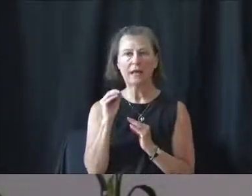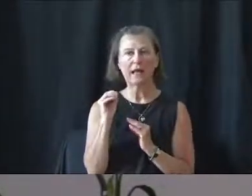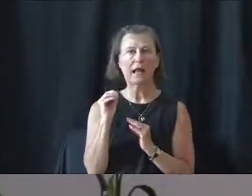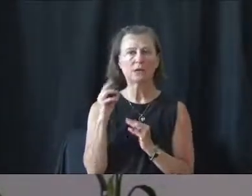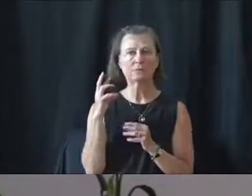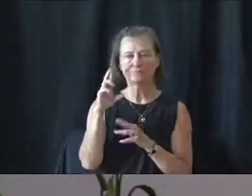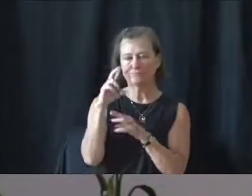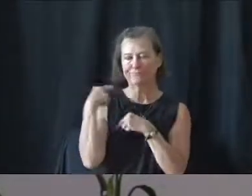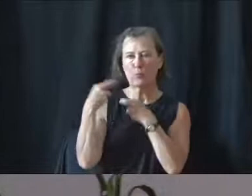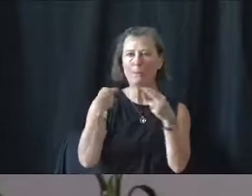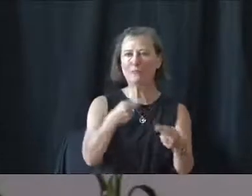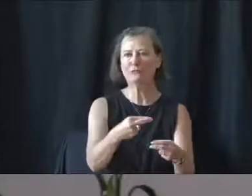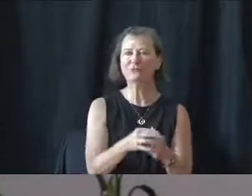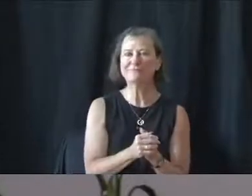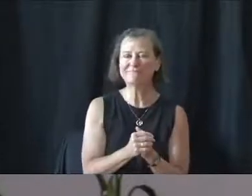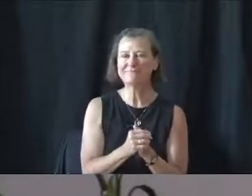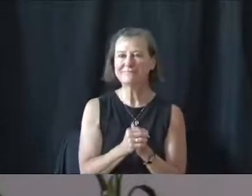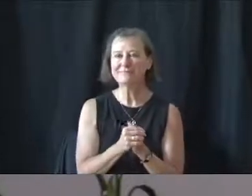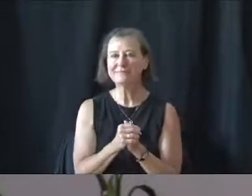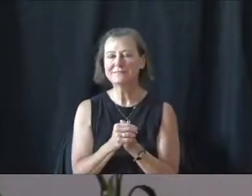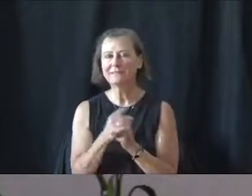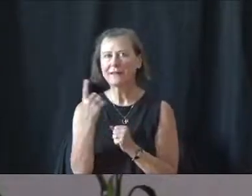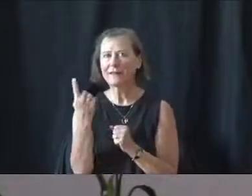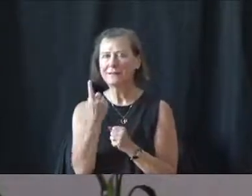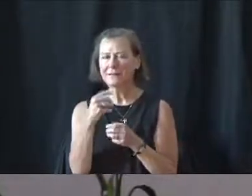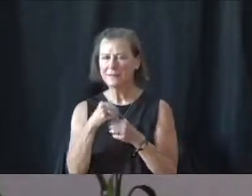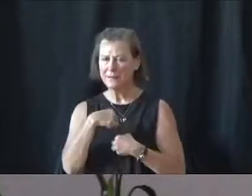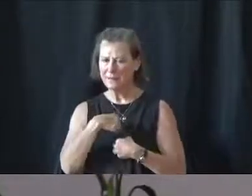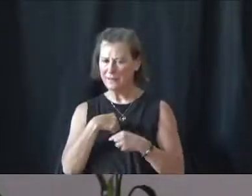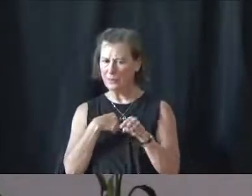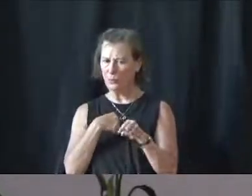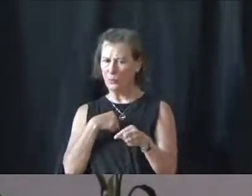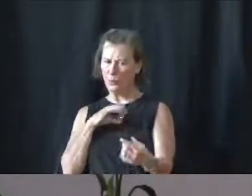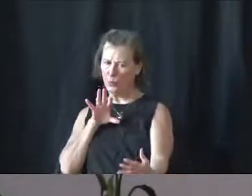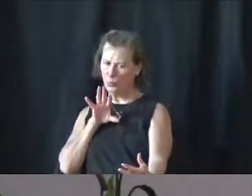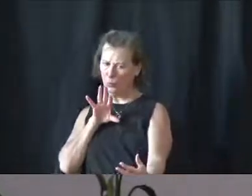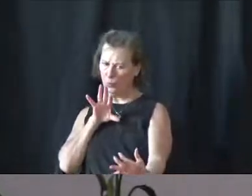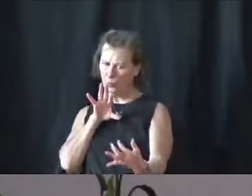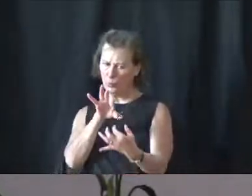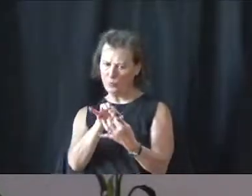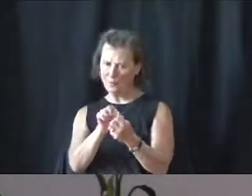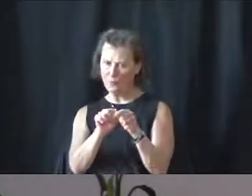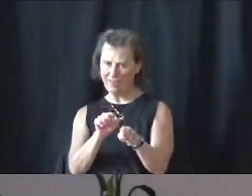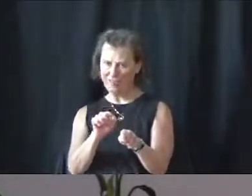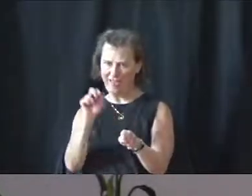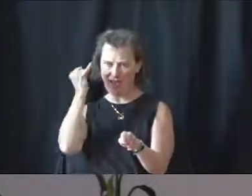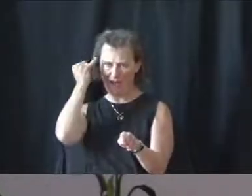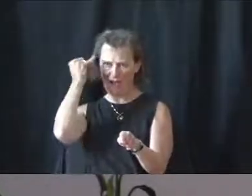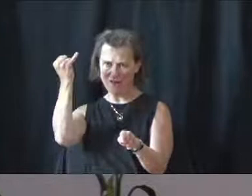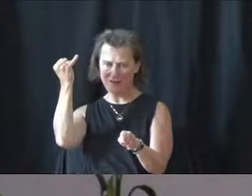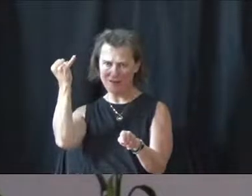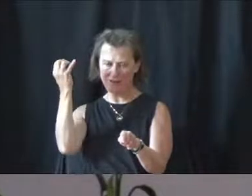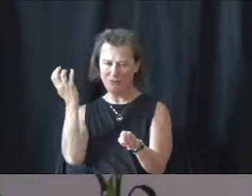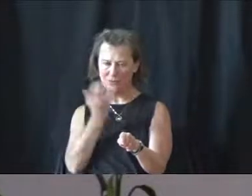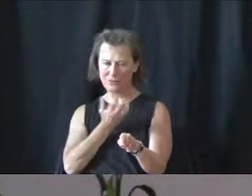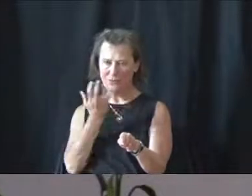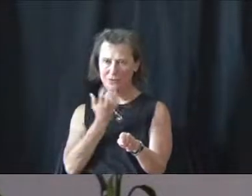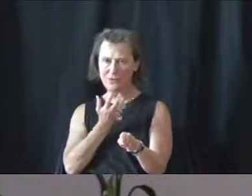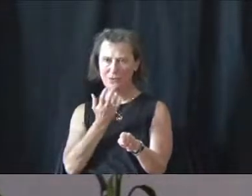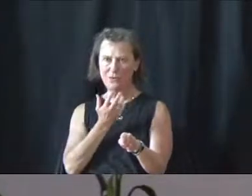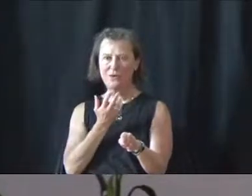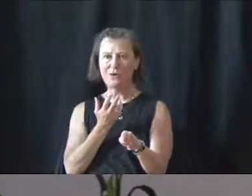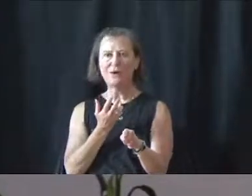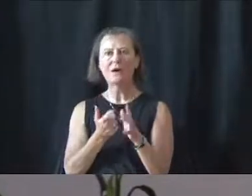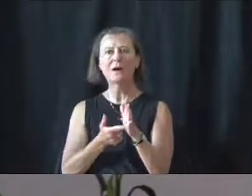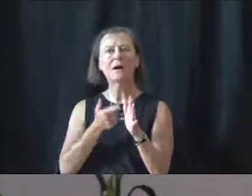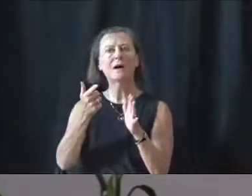Something in me resonated with that. So much of the time we live as though the moments of